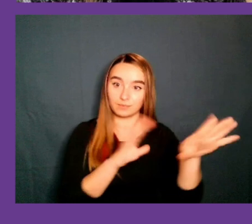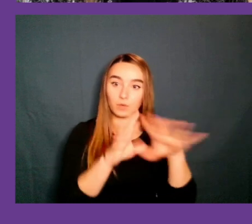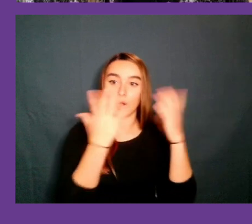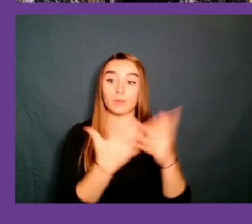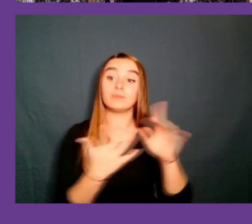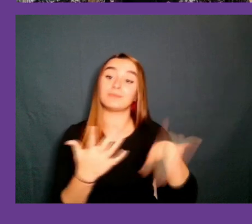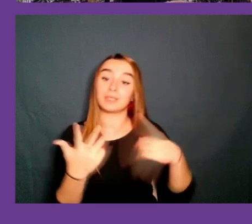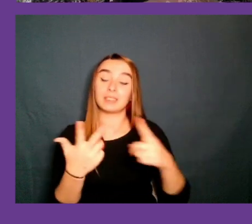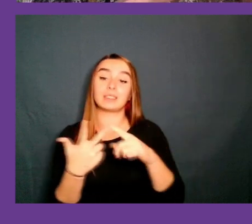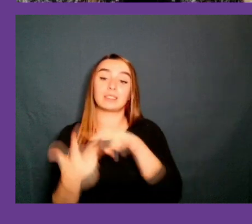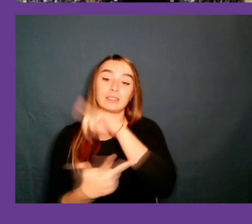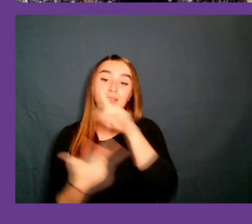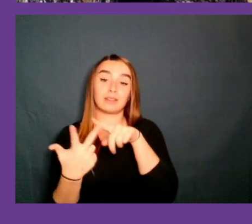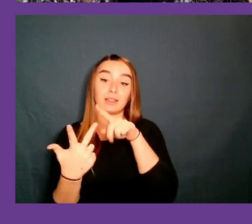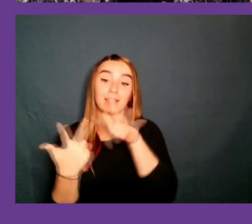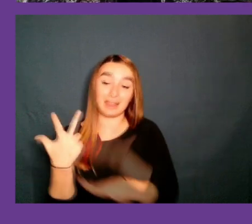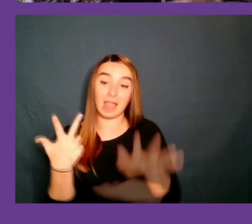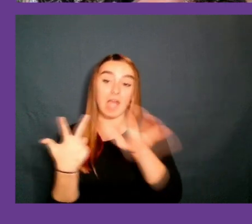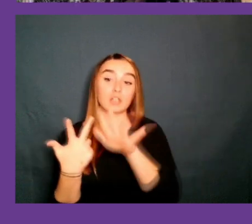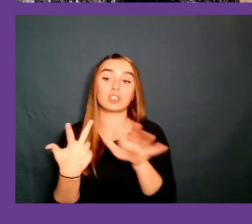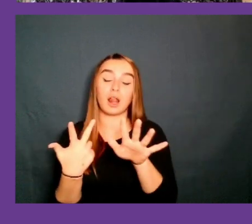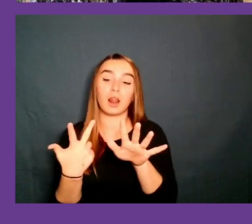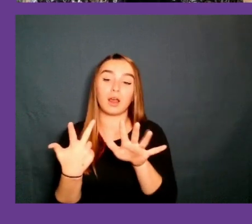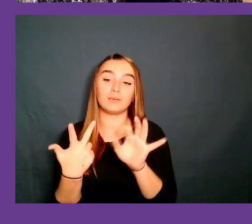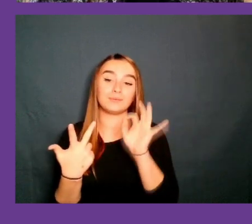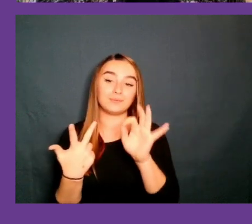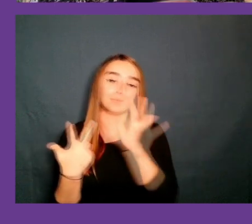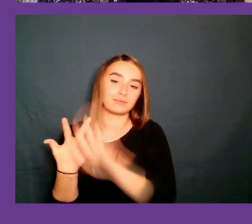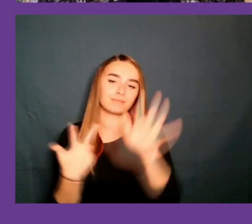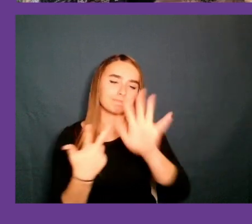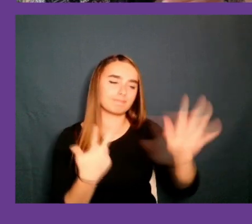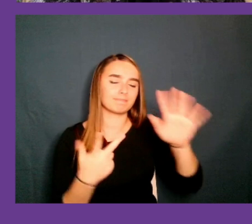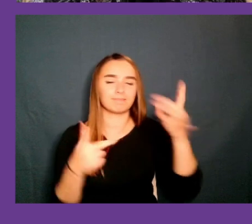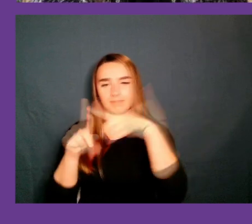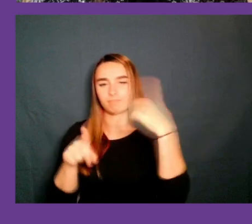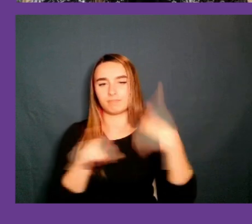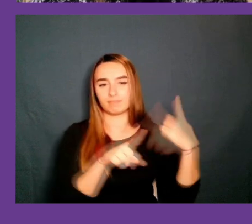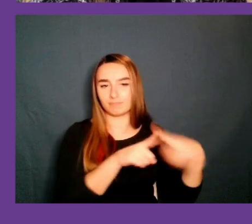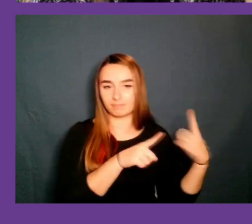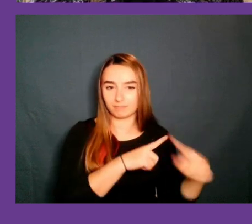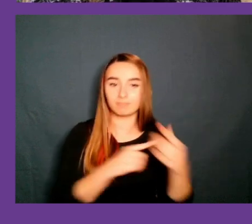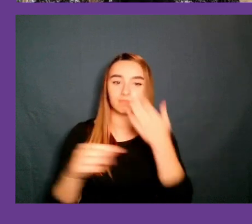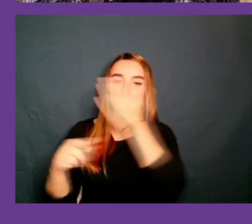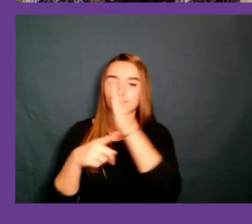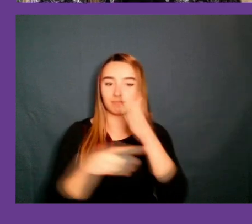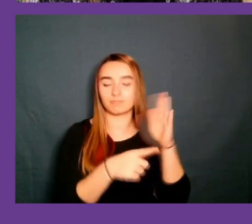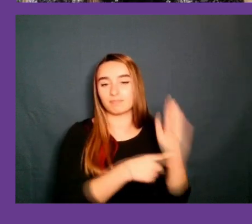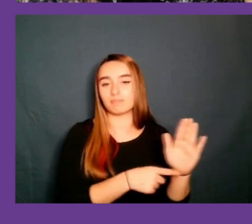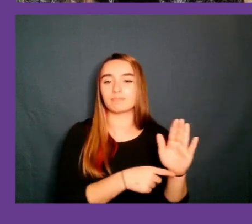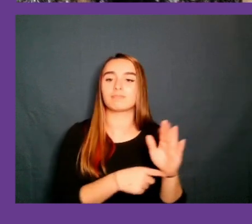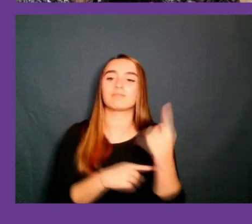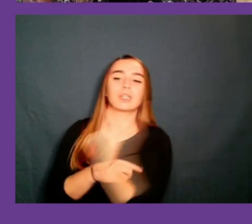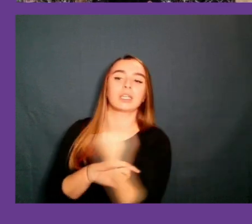have in the CEN and CENELEC system, we have national standardization bodies representing each of the member states or